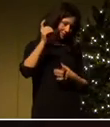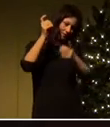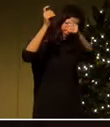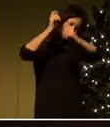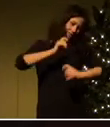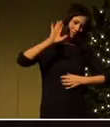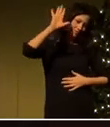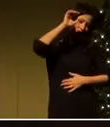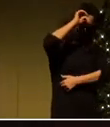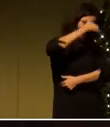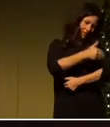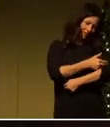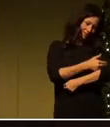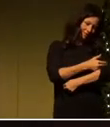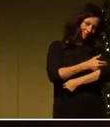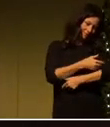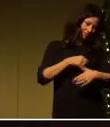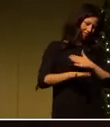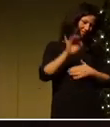child,